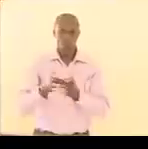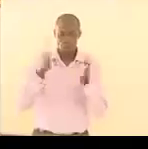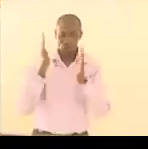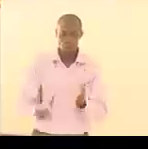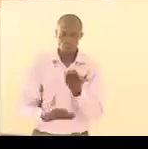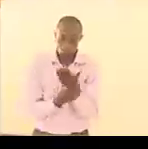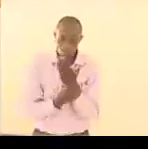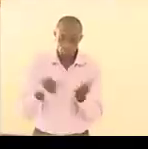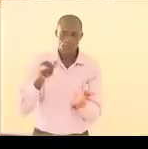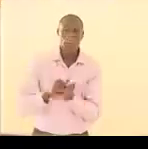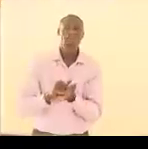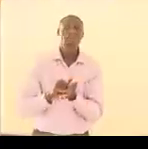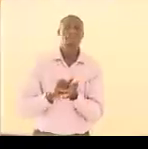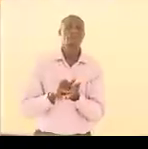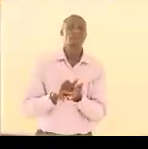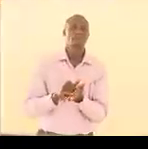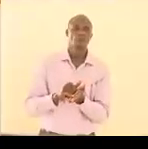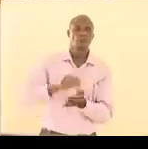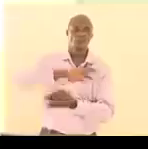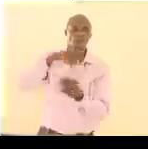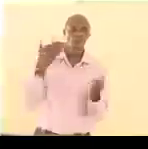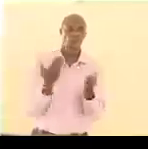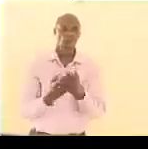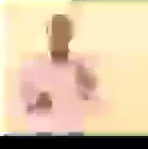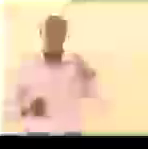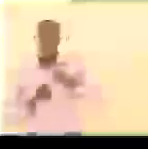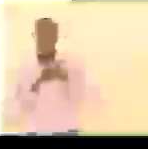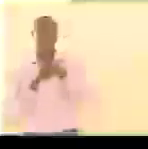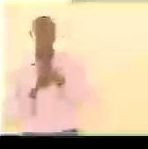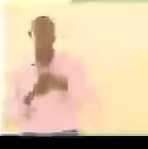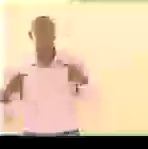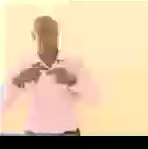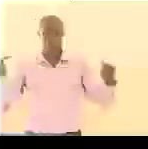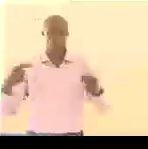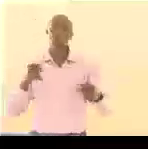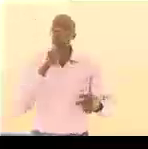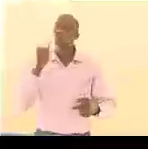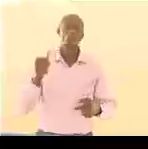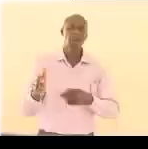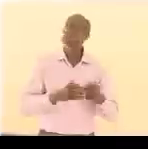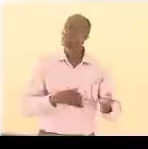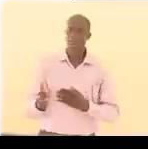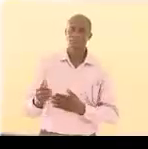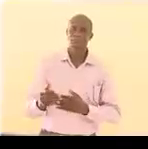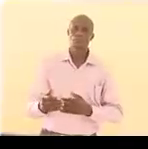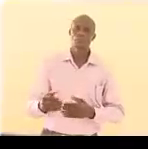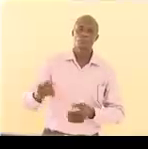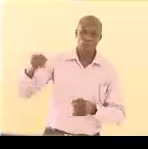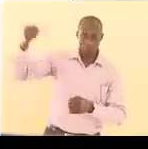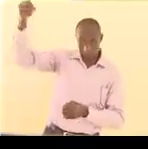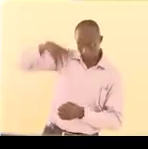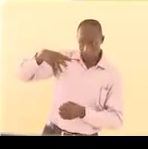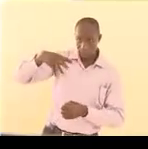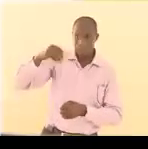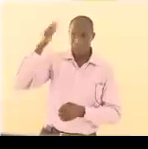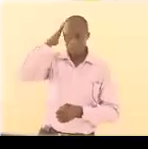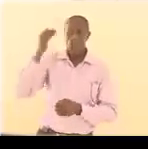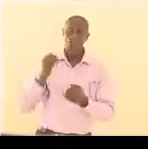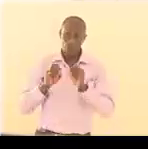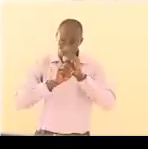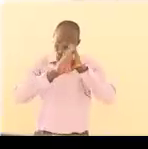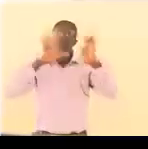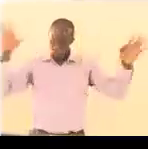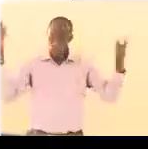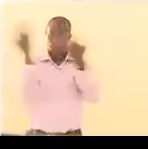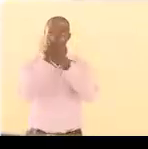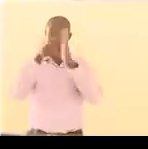we Christians hold that what? Can you read? All appearances to the contrary notwithstanding, light will